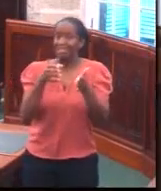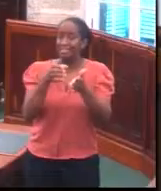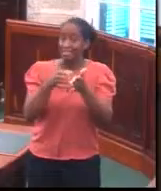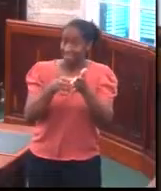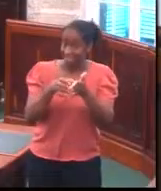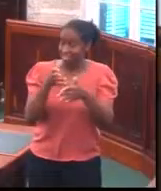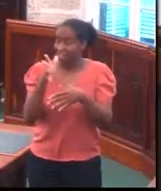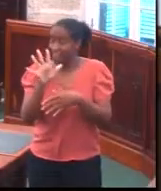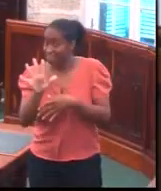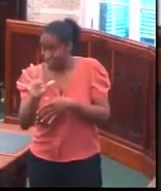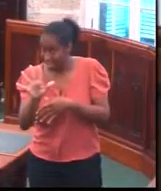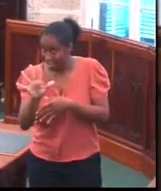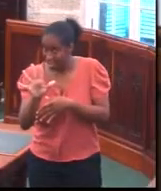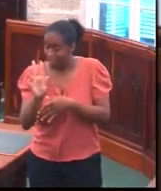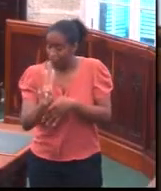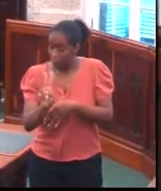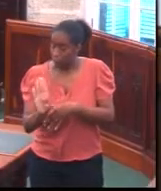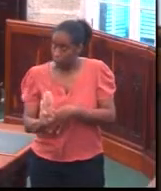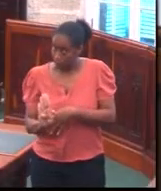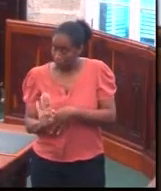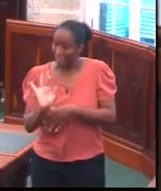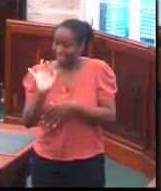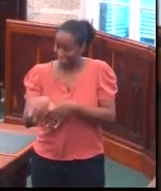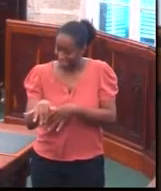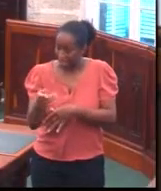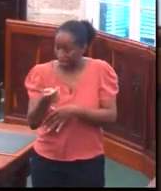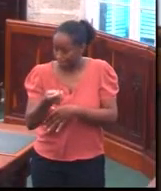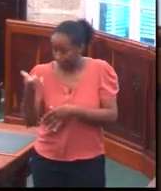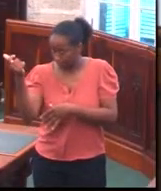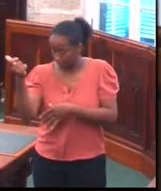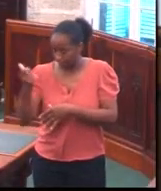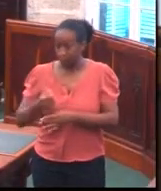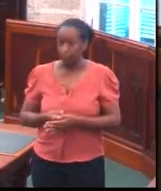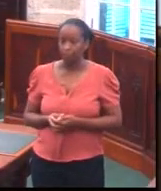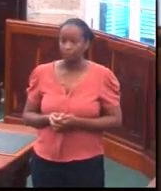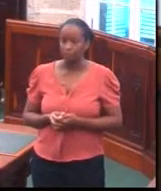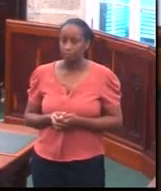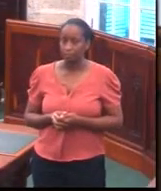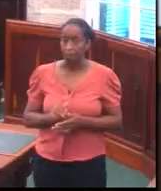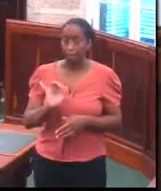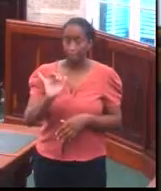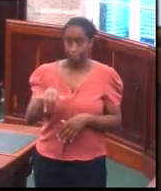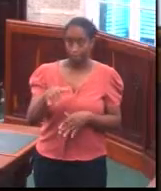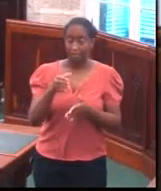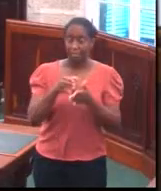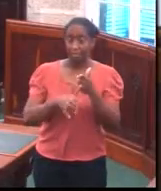Section 5.2b, which says that